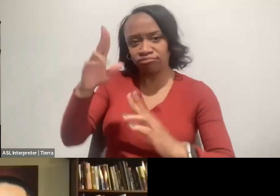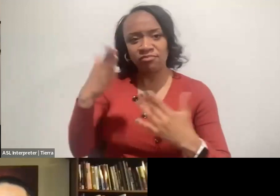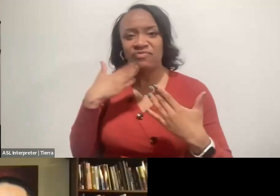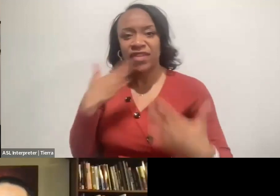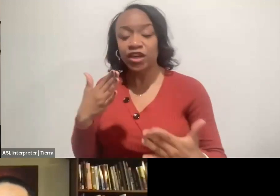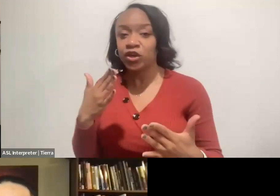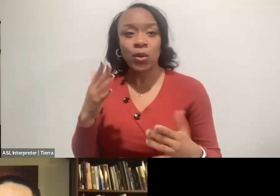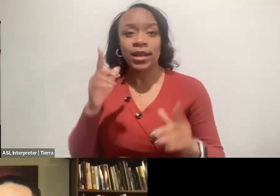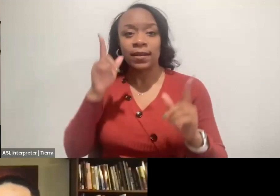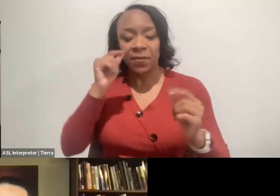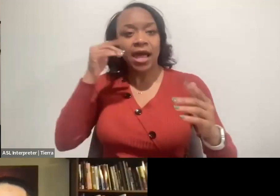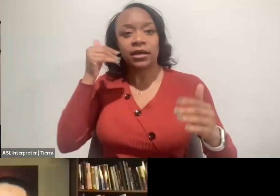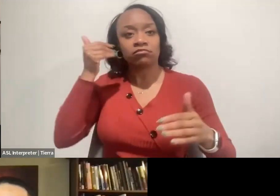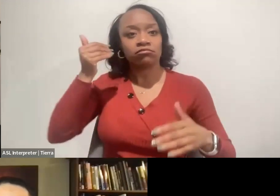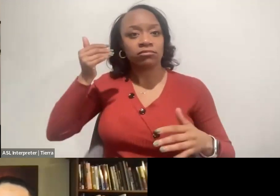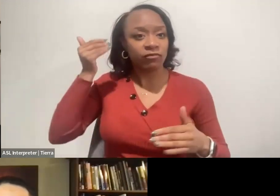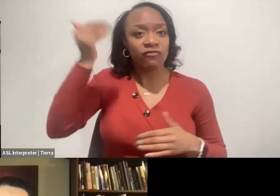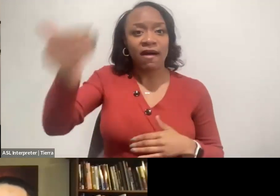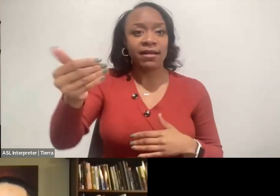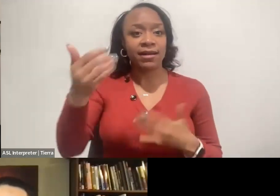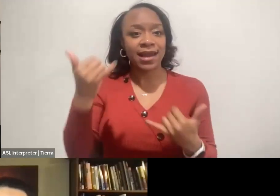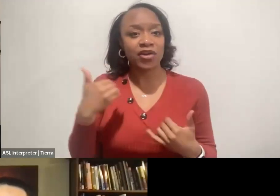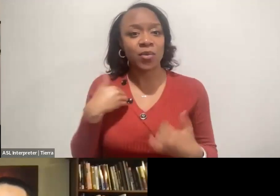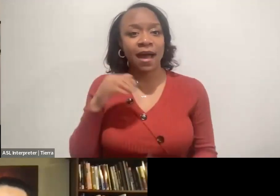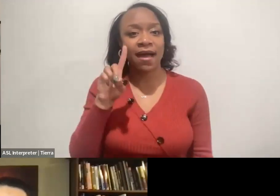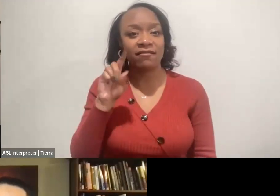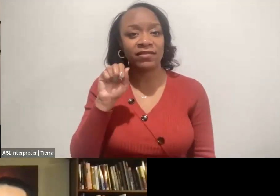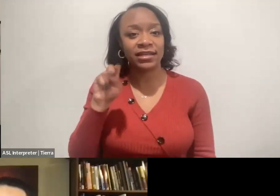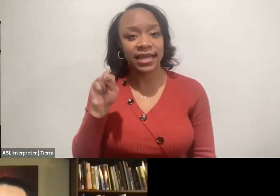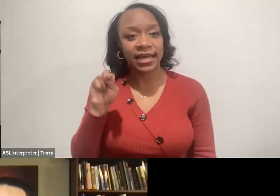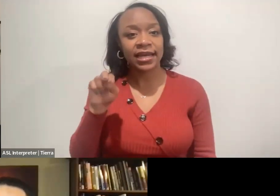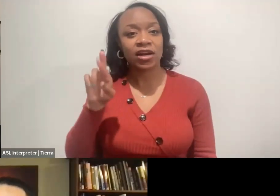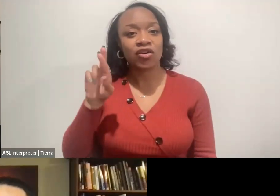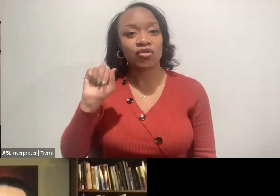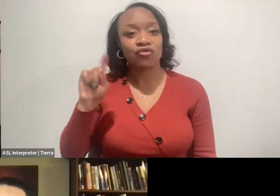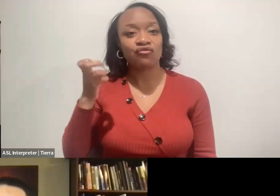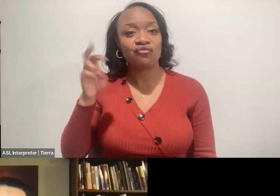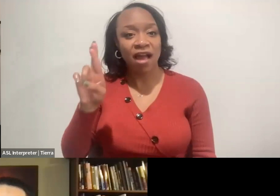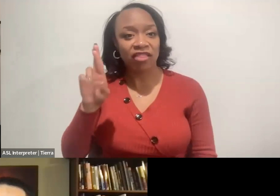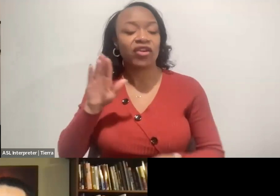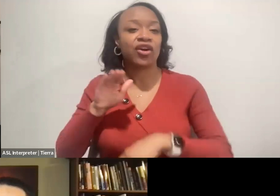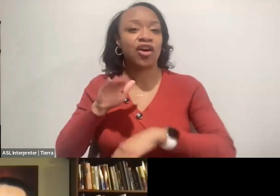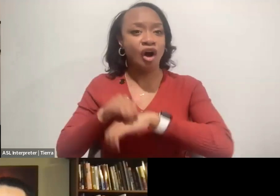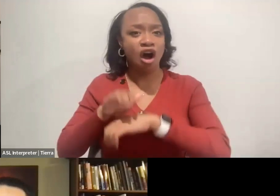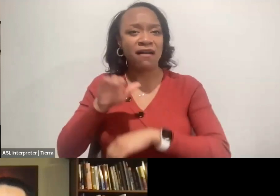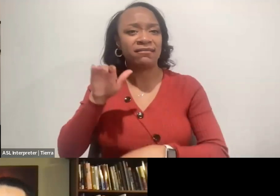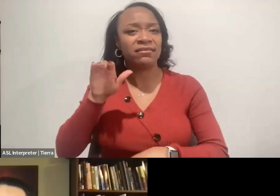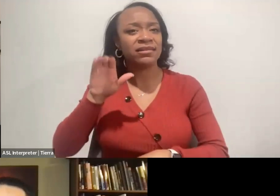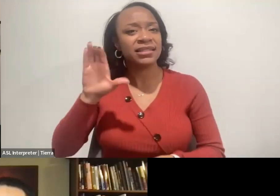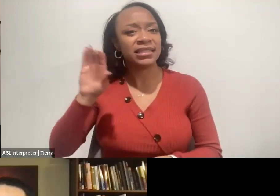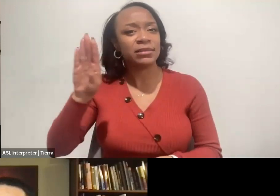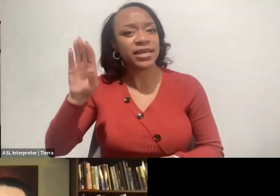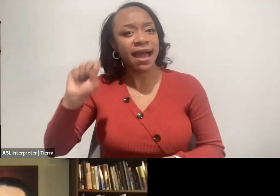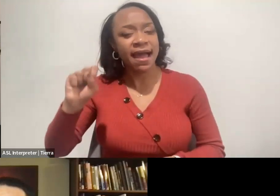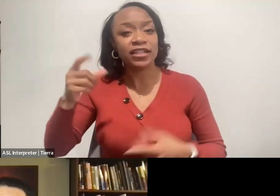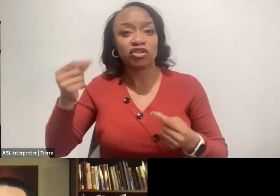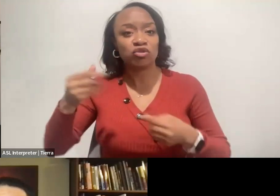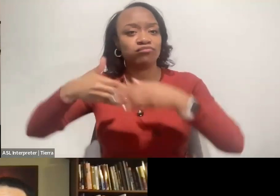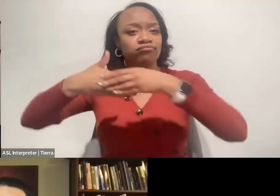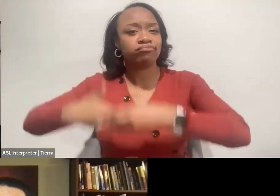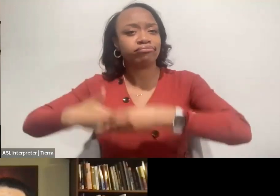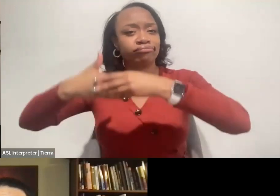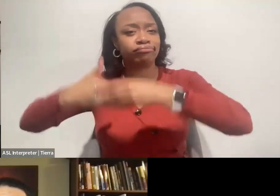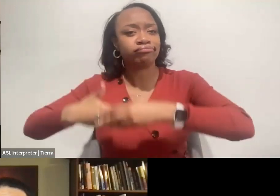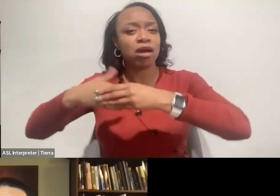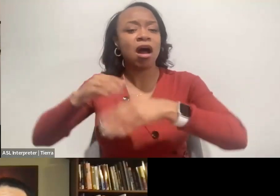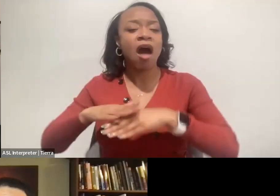and you have Dan Rather, also on CBS, on the evening news, pumping the hand of a